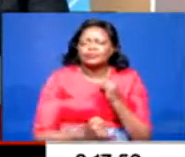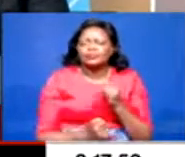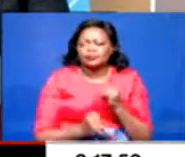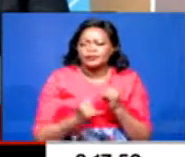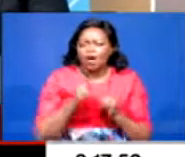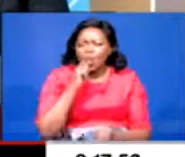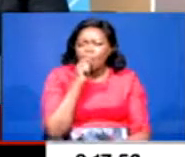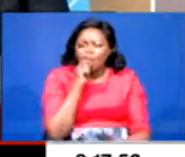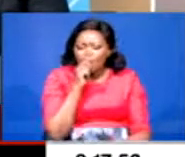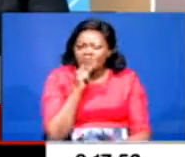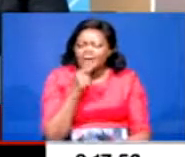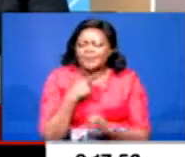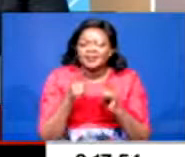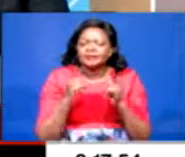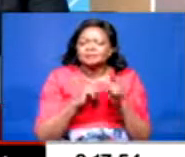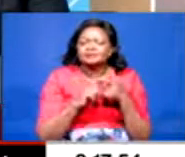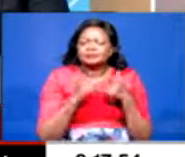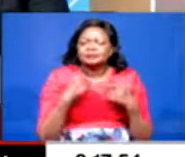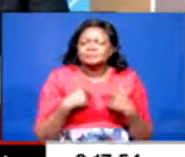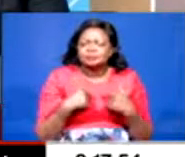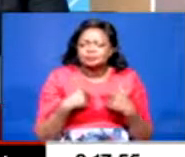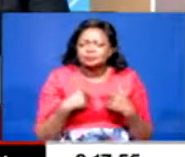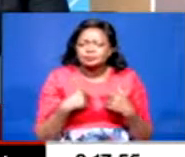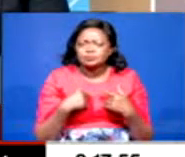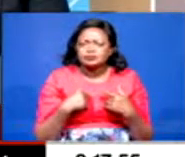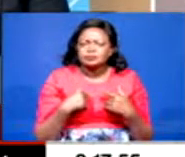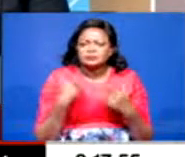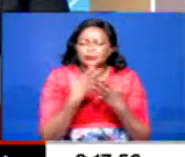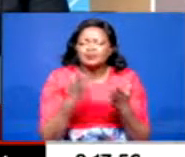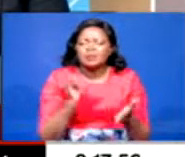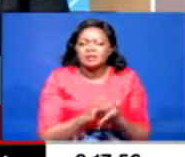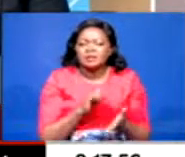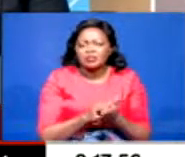the Chebukati. But then, one thing which is,